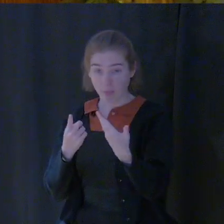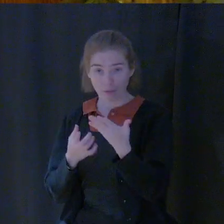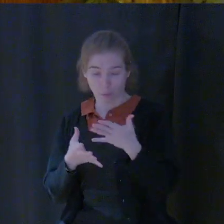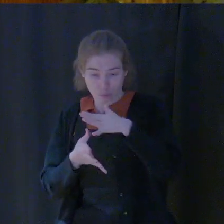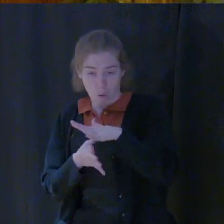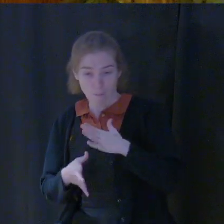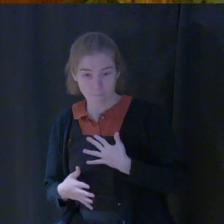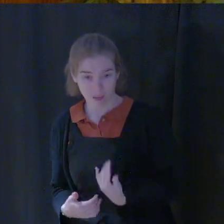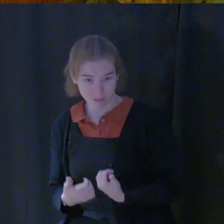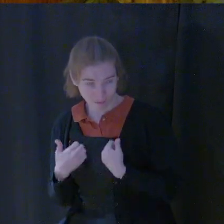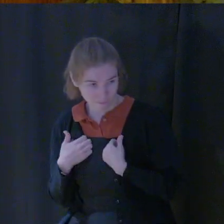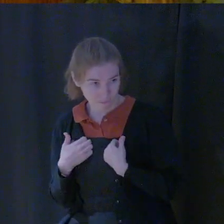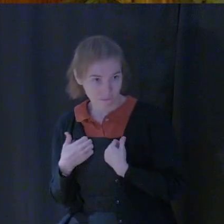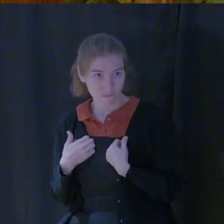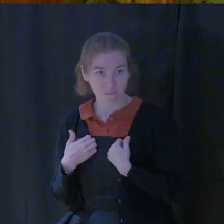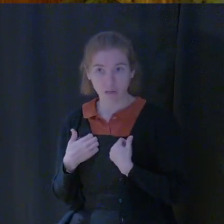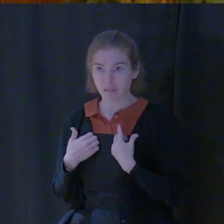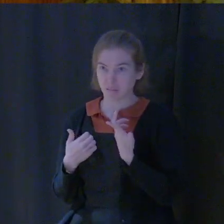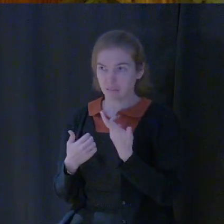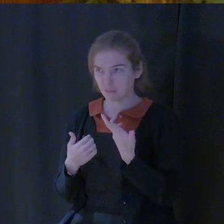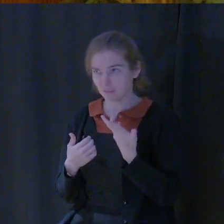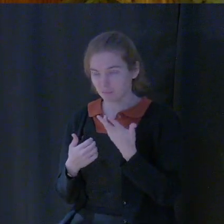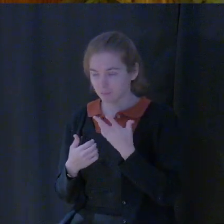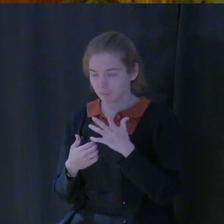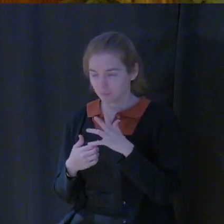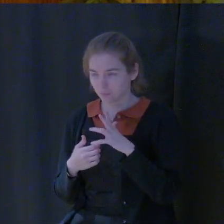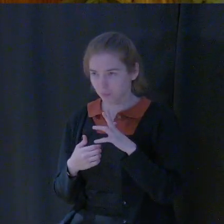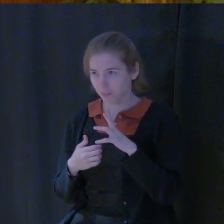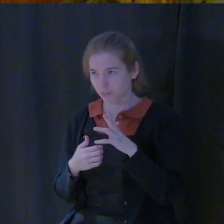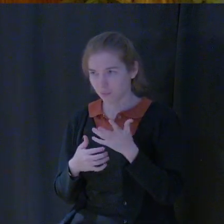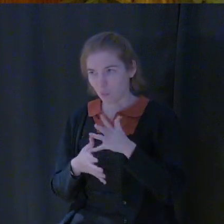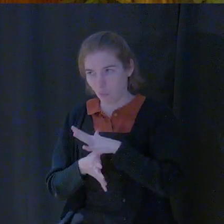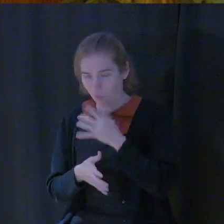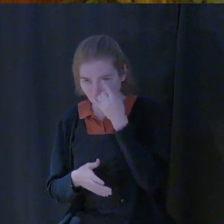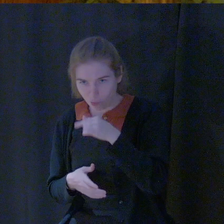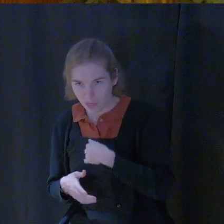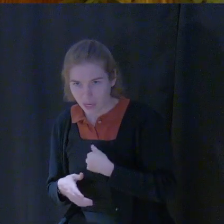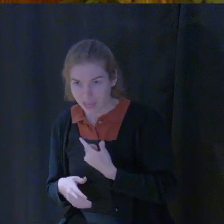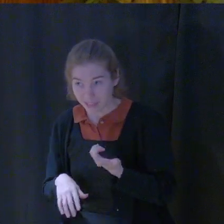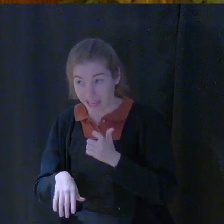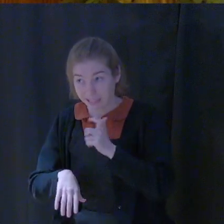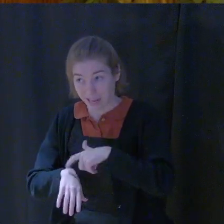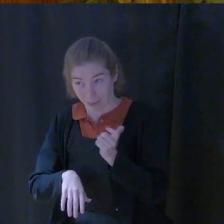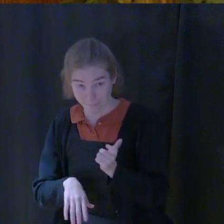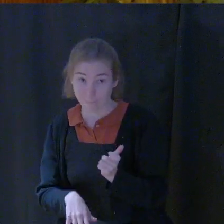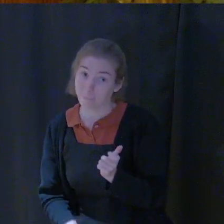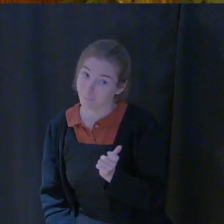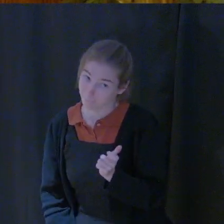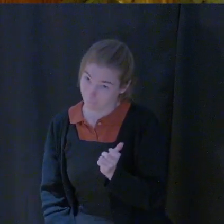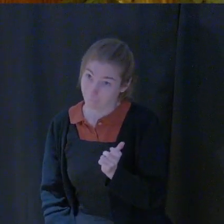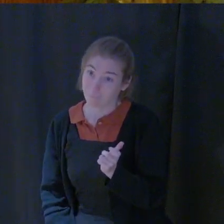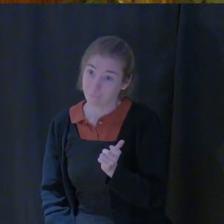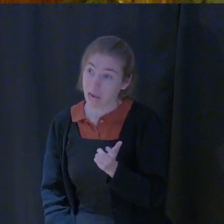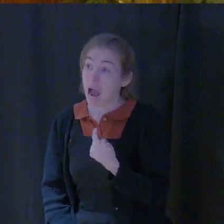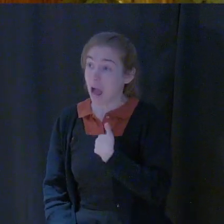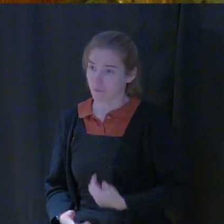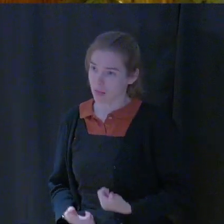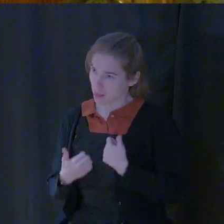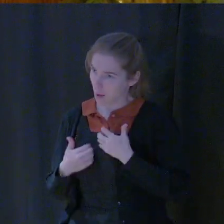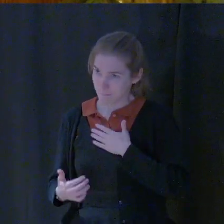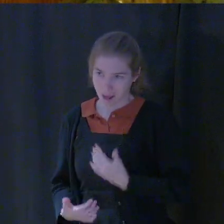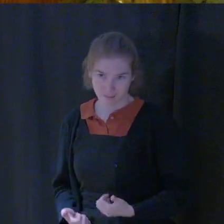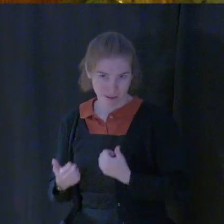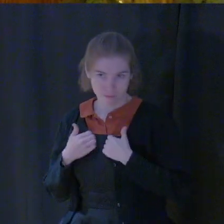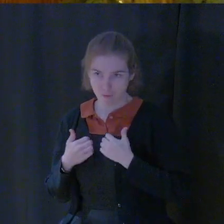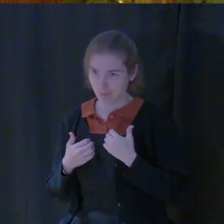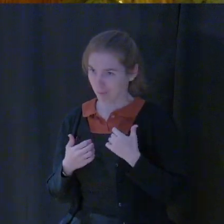in my life, kind of a pet peeve, you could say, is being on time. I have lived my life for the